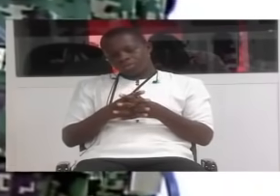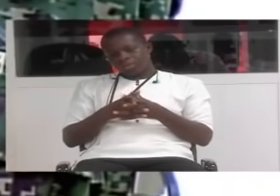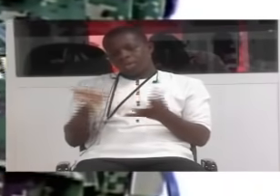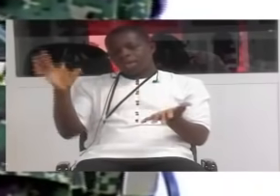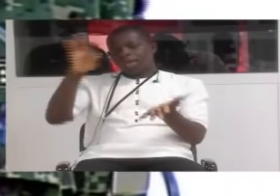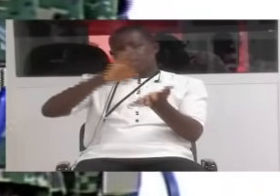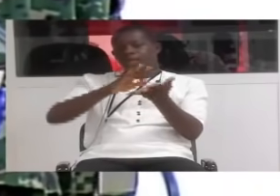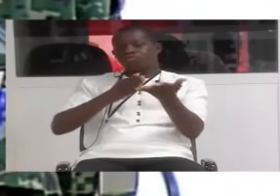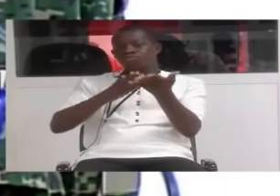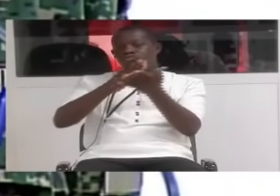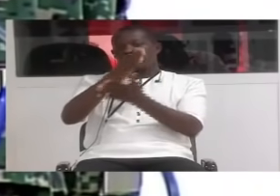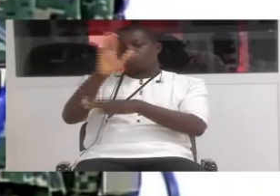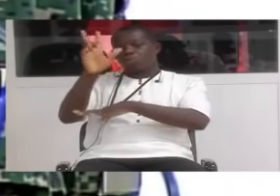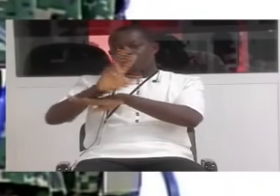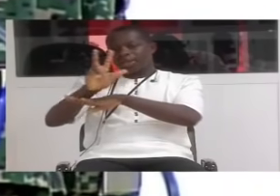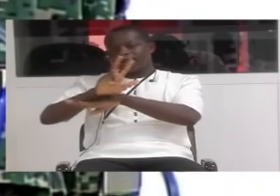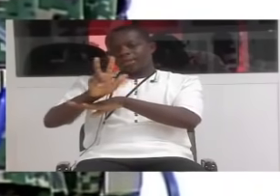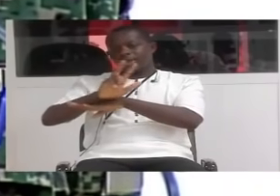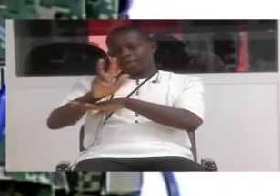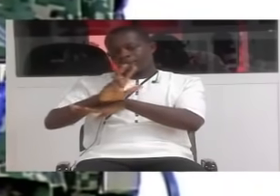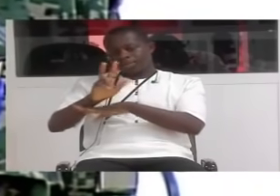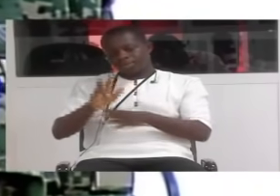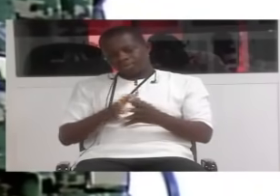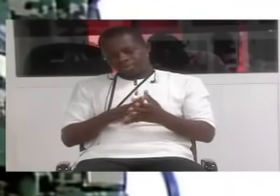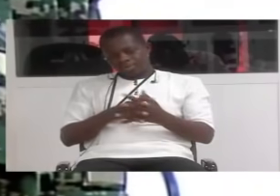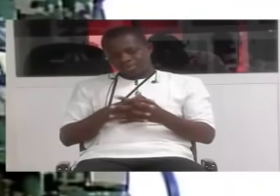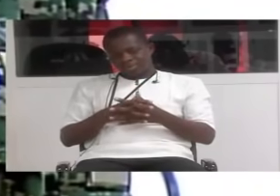coastal road. Because we traveled through the coastal road.